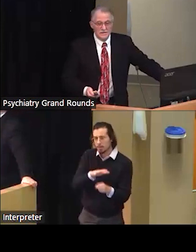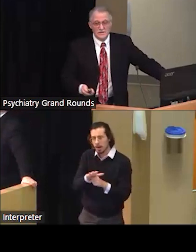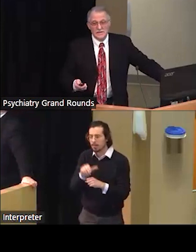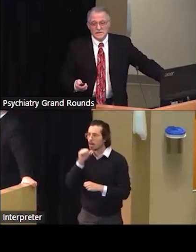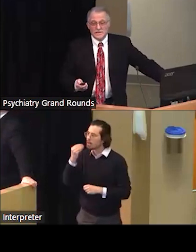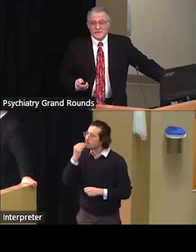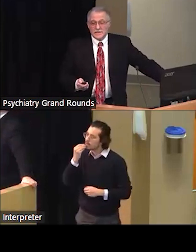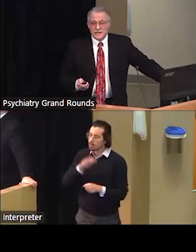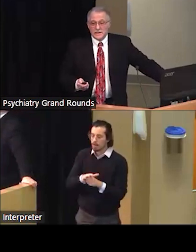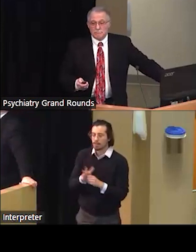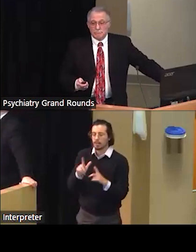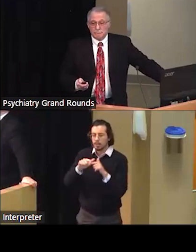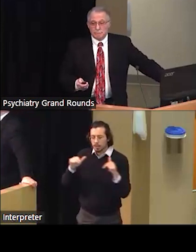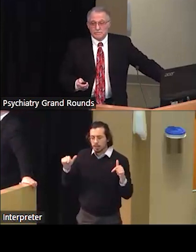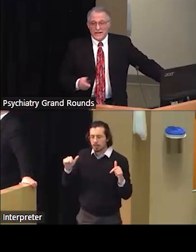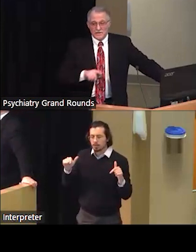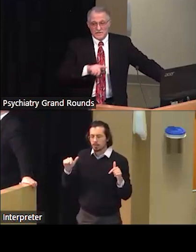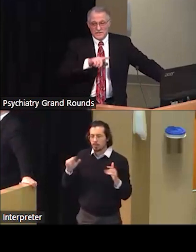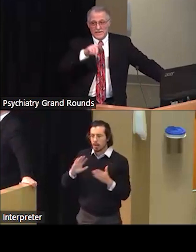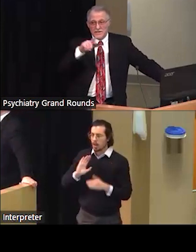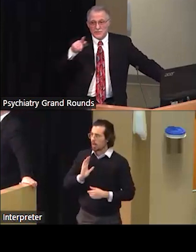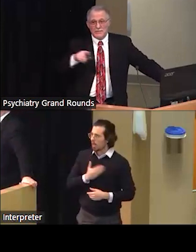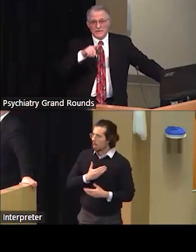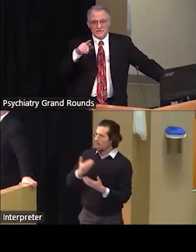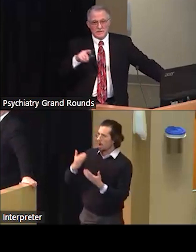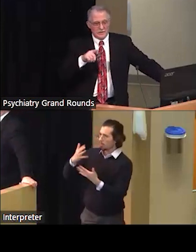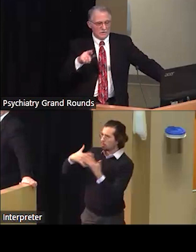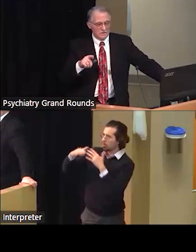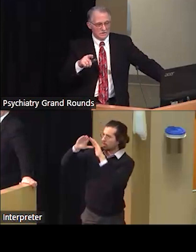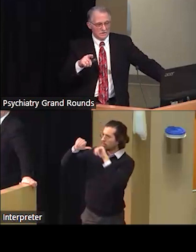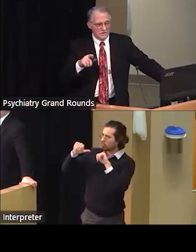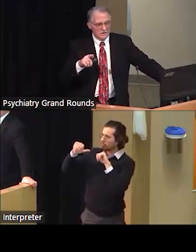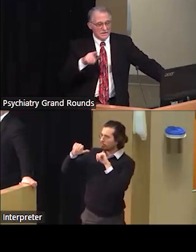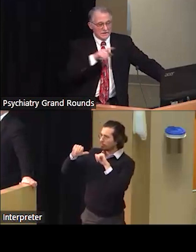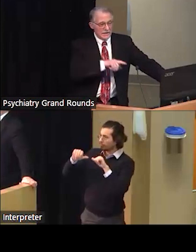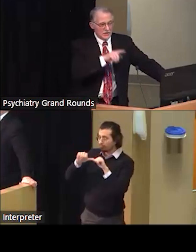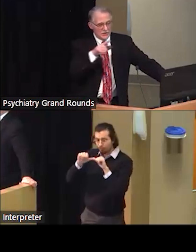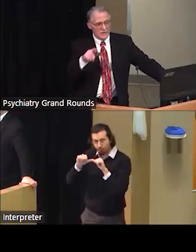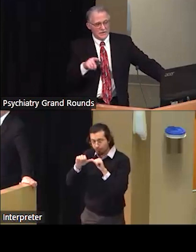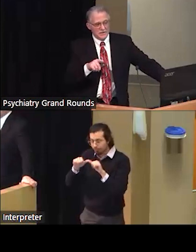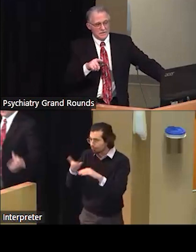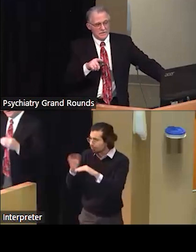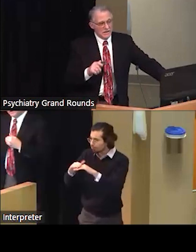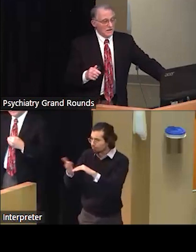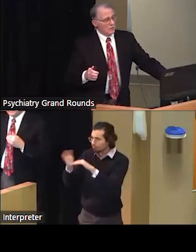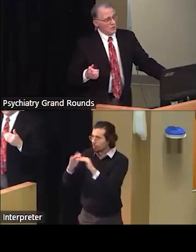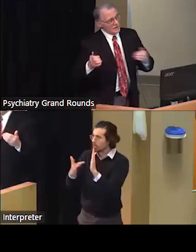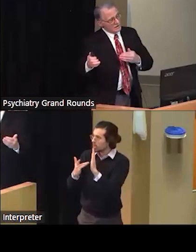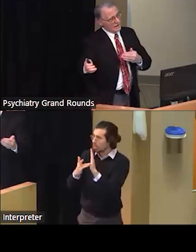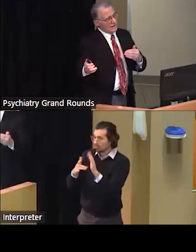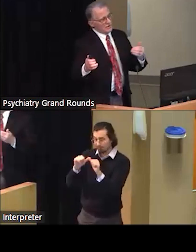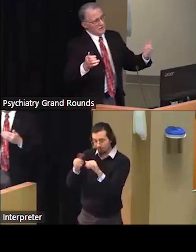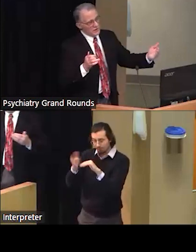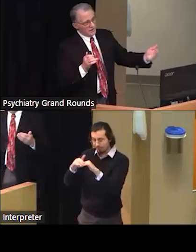underfed. And our society is ramping us up. Technology is ramping us up. And the more